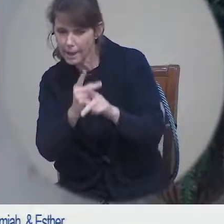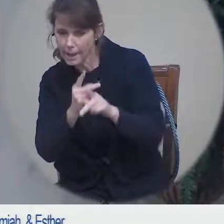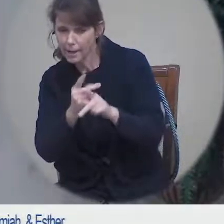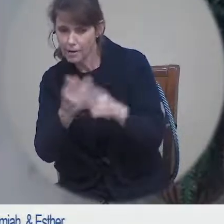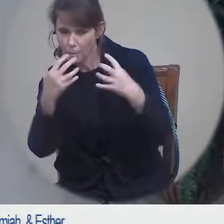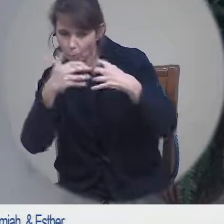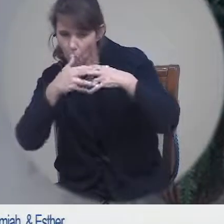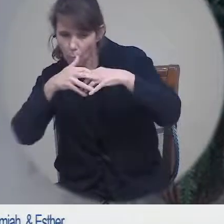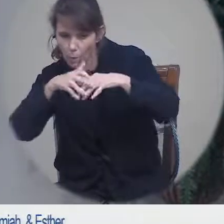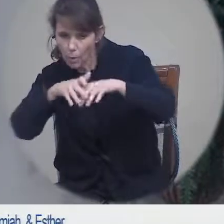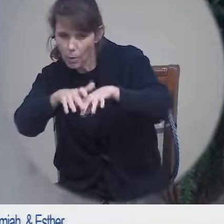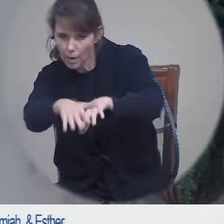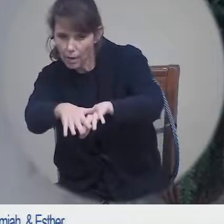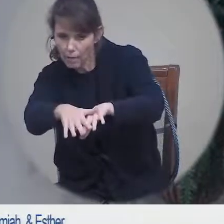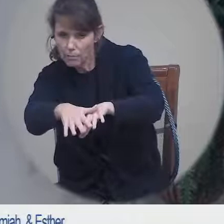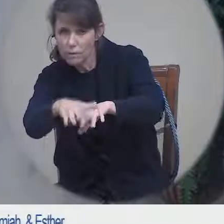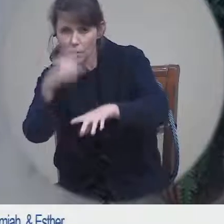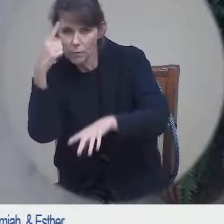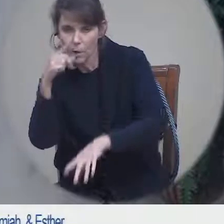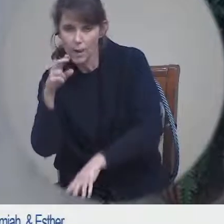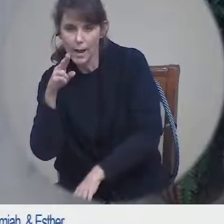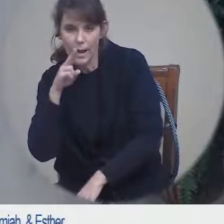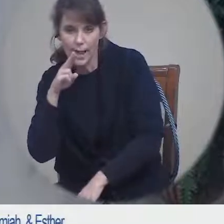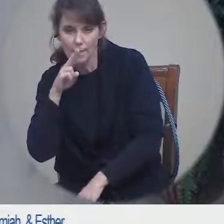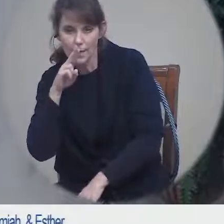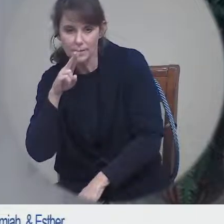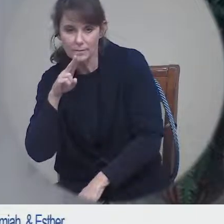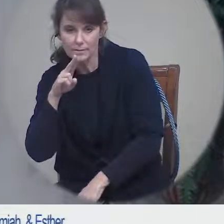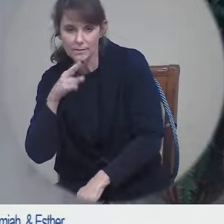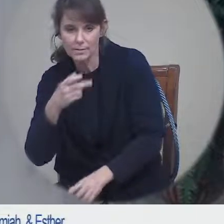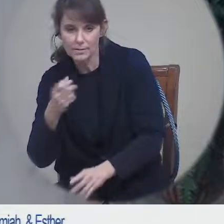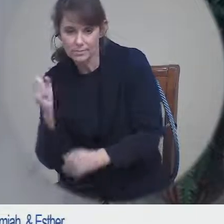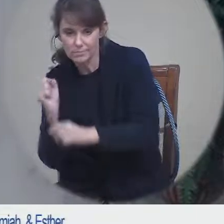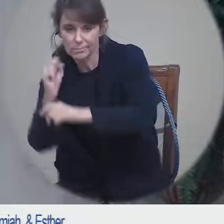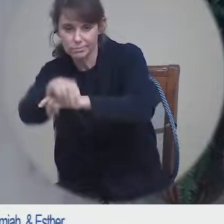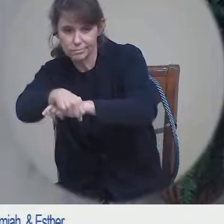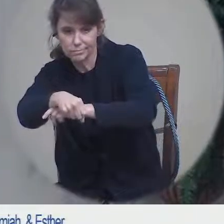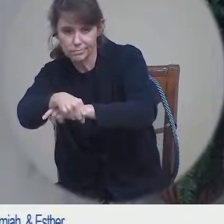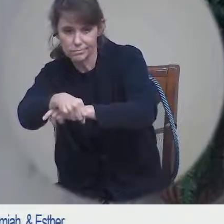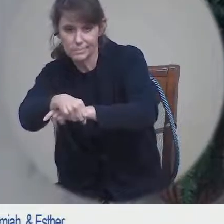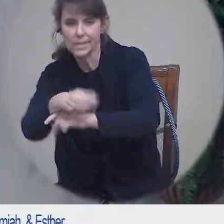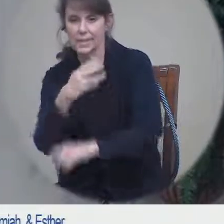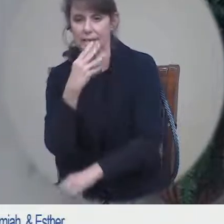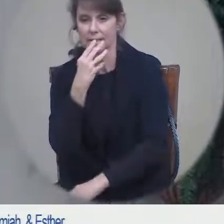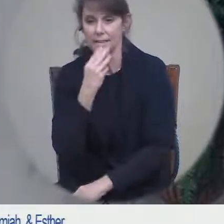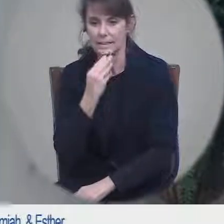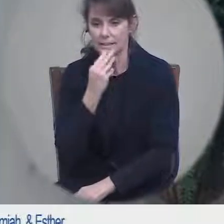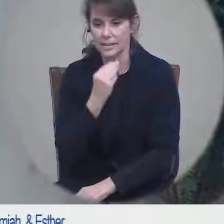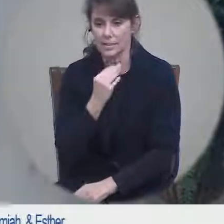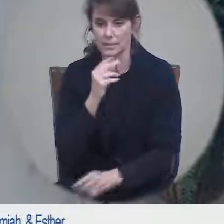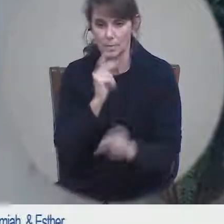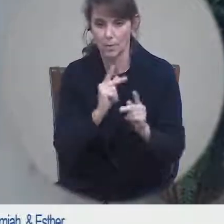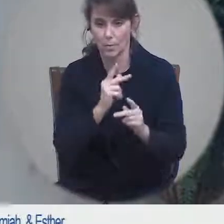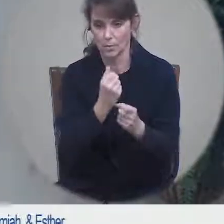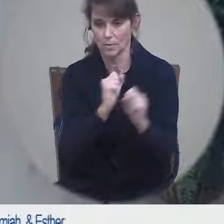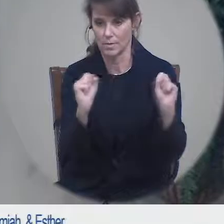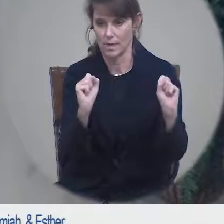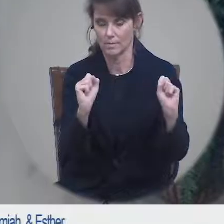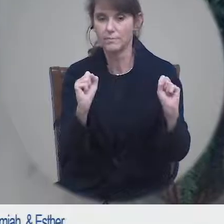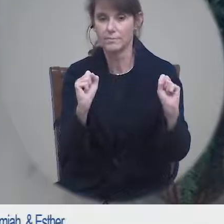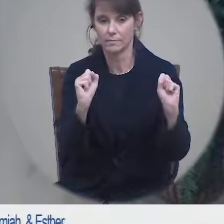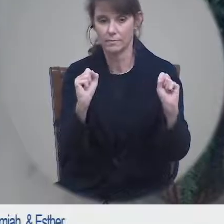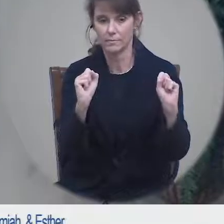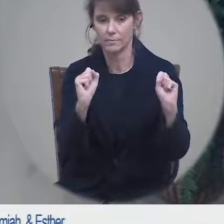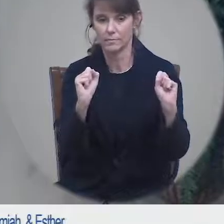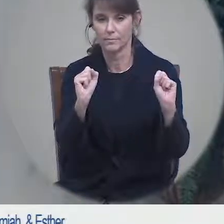for Haman's defeat and Israel's preservation." And in the first 5 verses